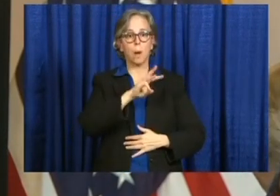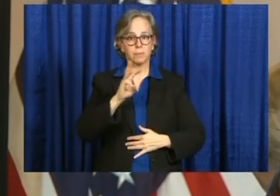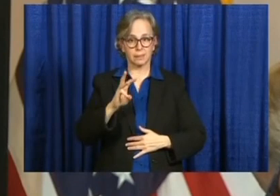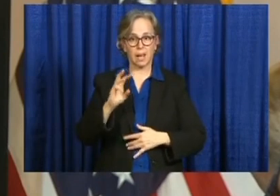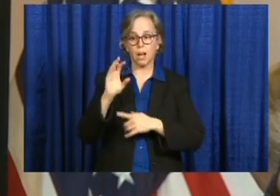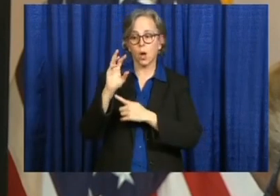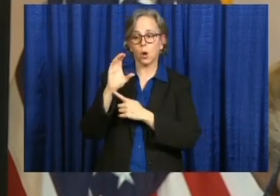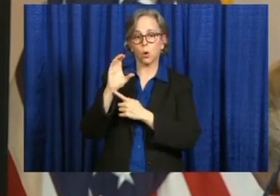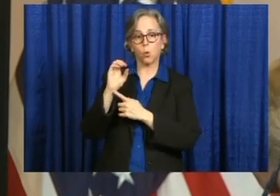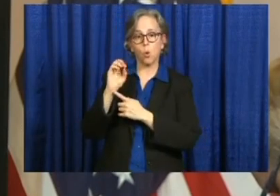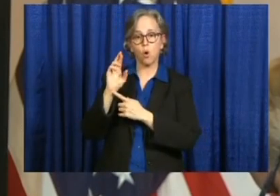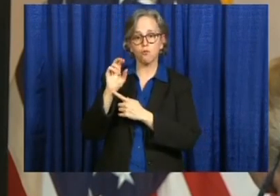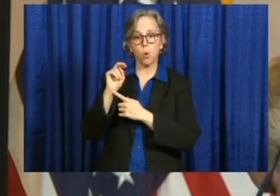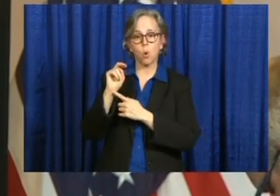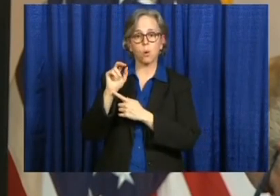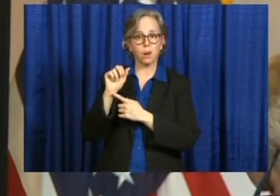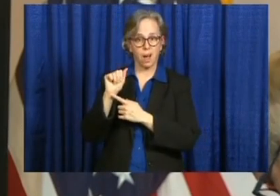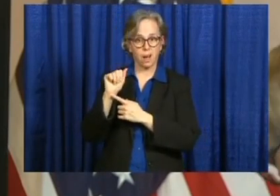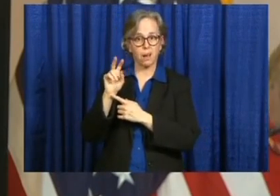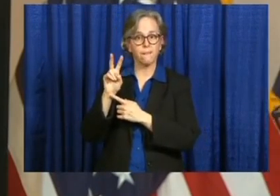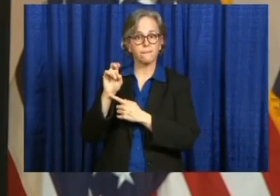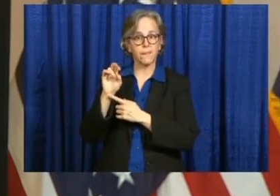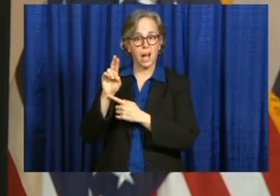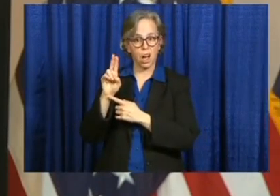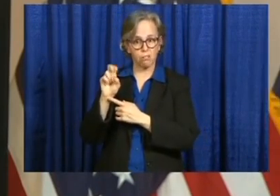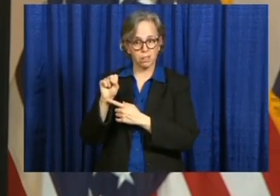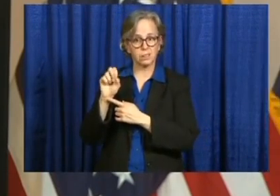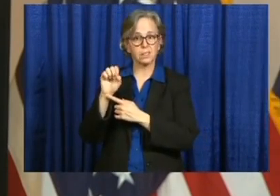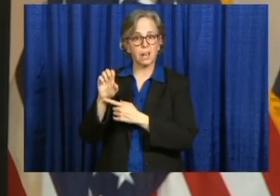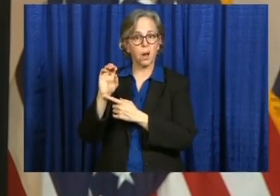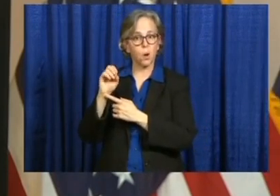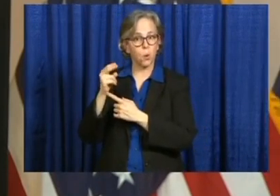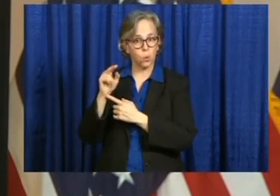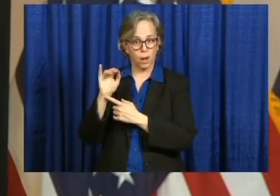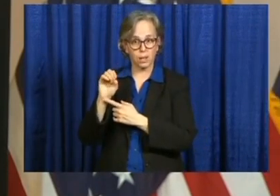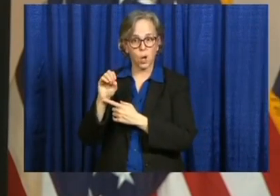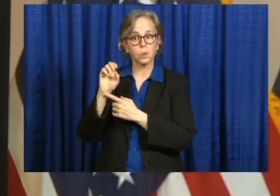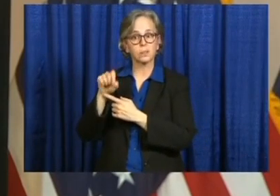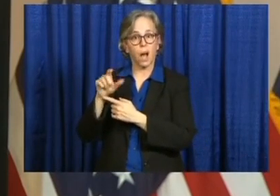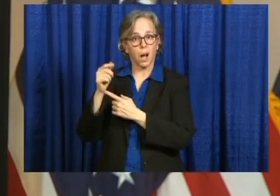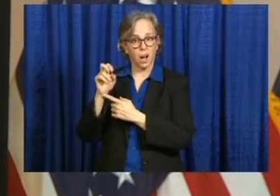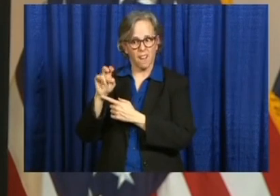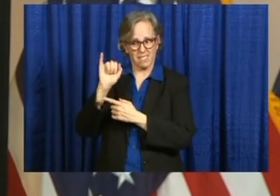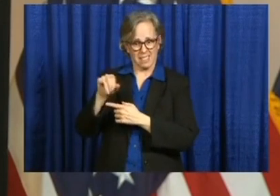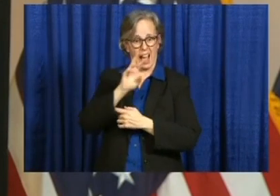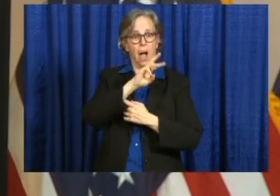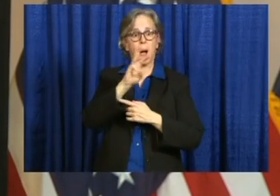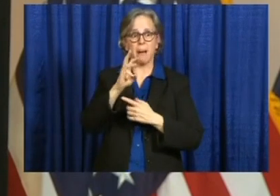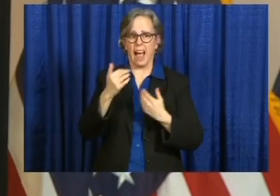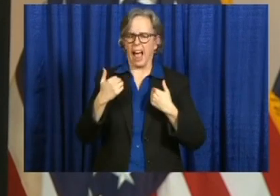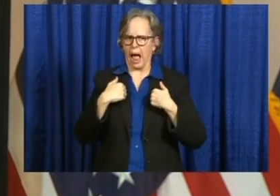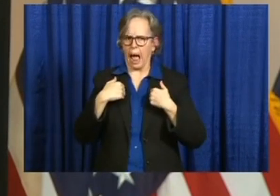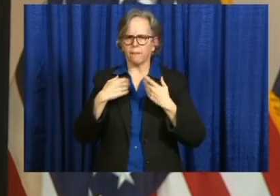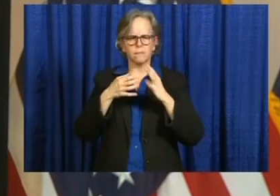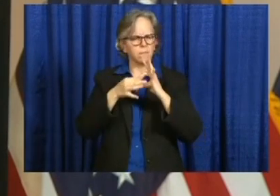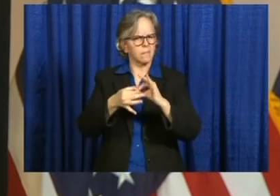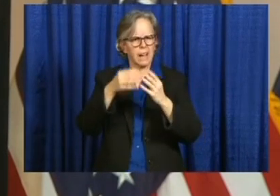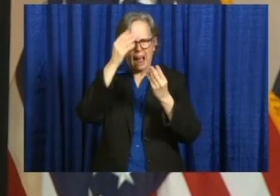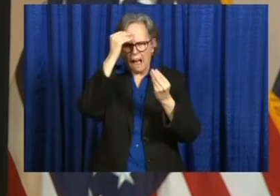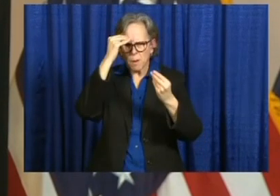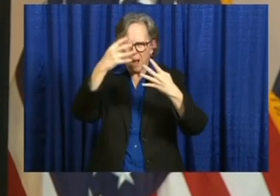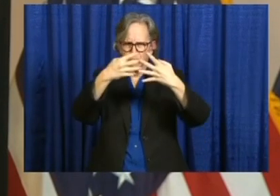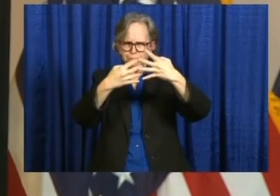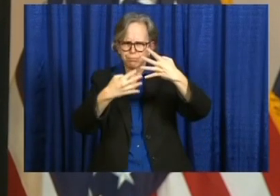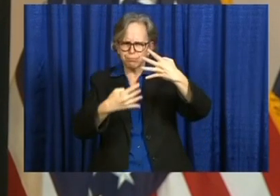coronavirus.ohio.gov page so that you can learn more about resources for faith communities too. And maybe just spending time